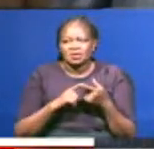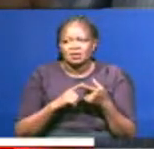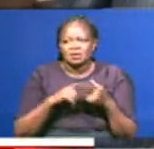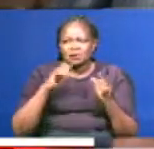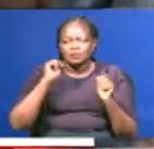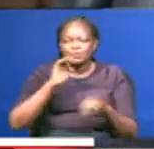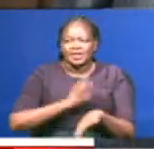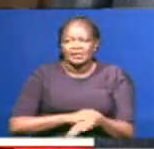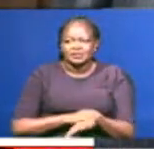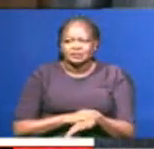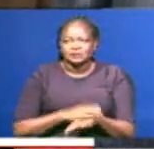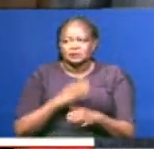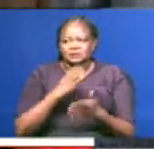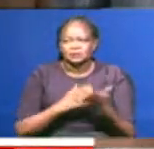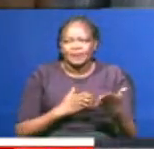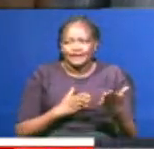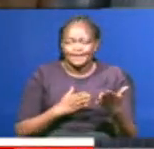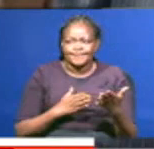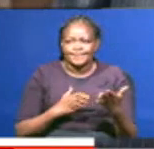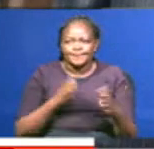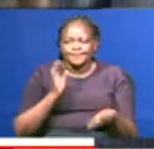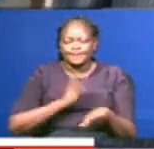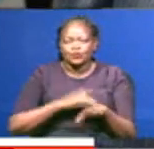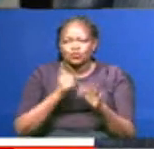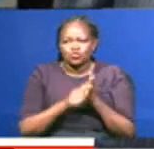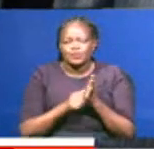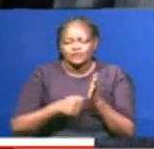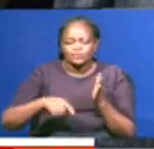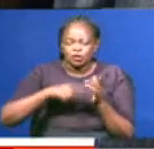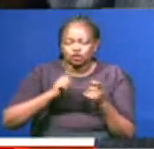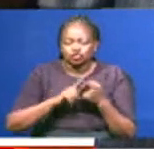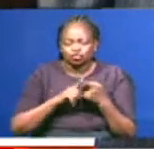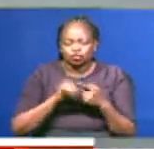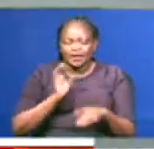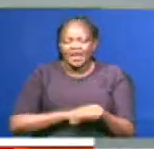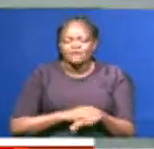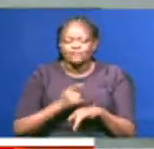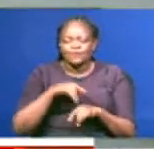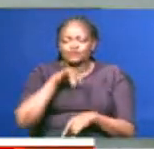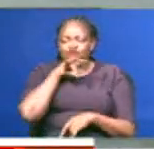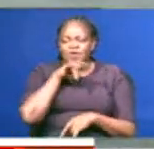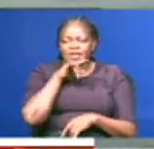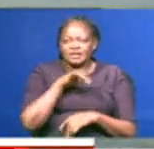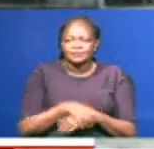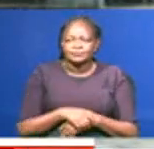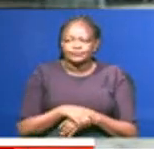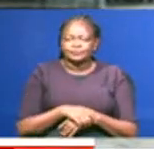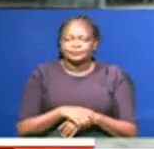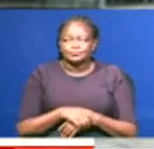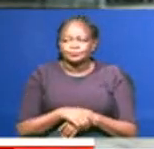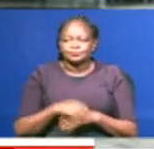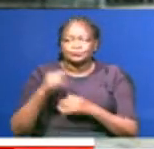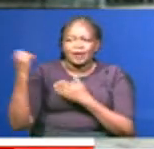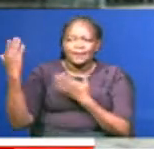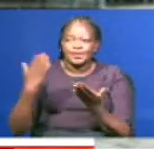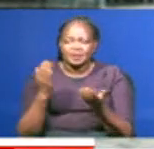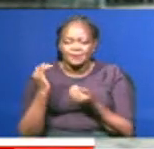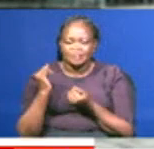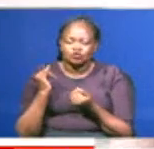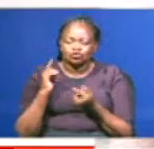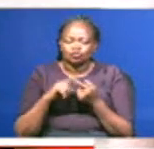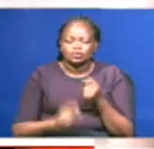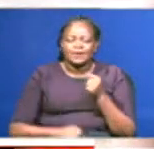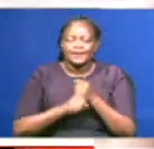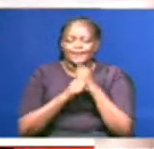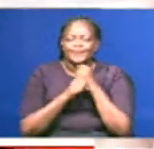be able to get some good maize for us to take from Uganda. The imports are expected to supplement the first